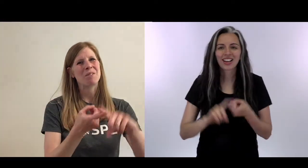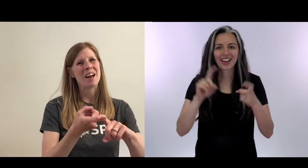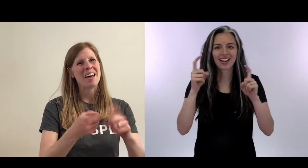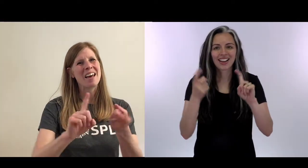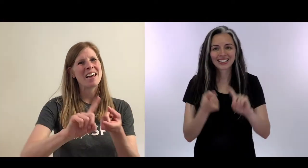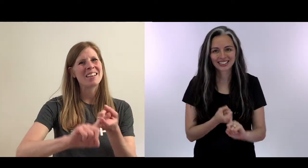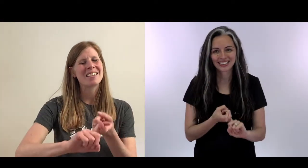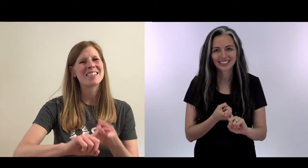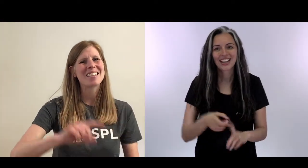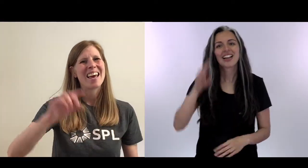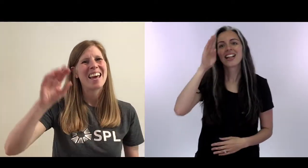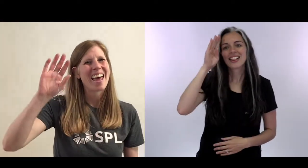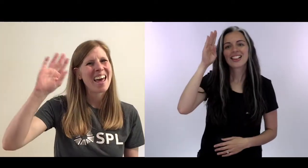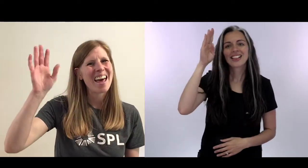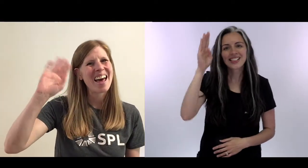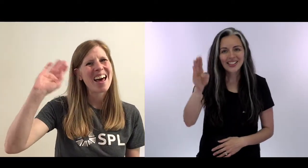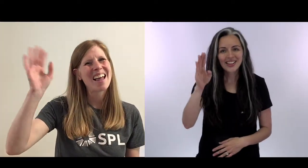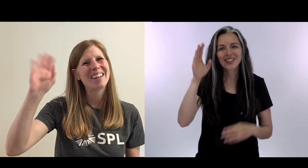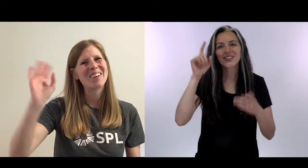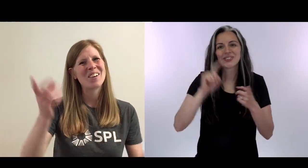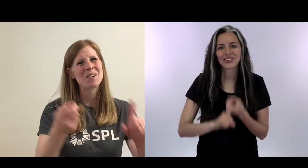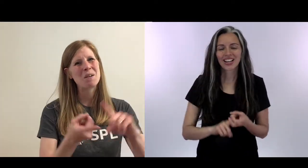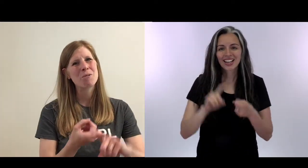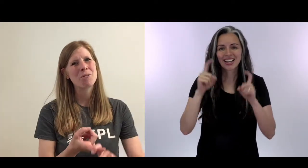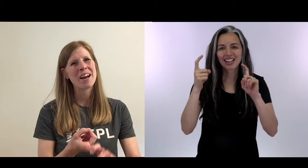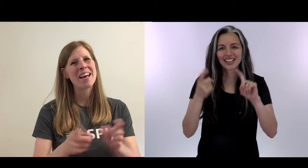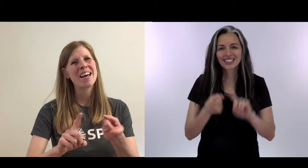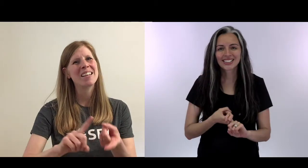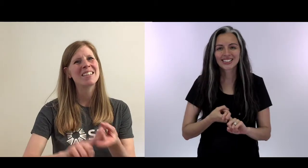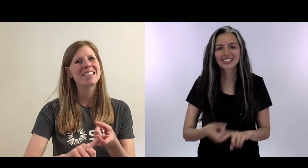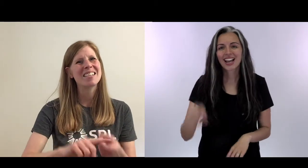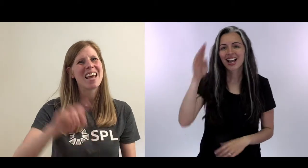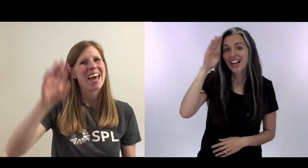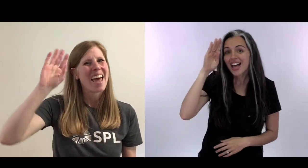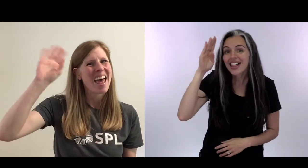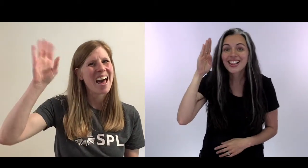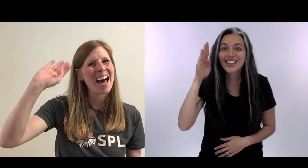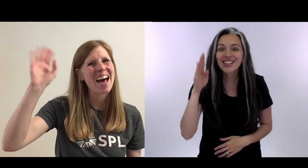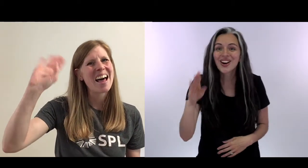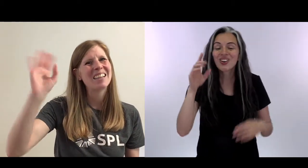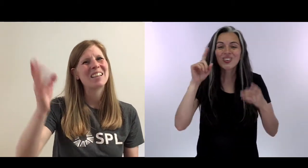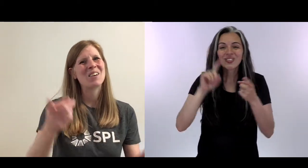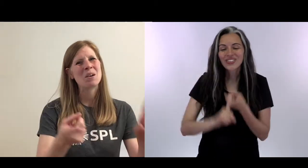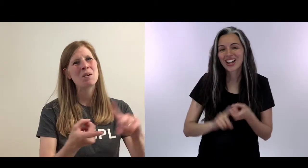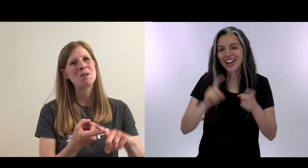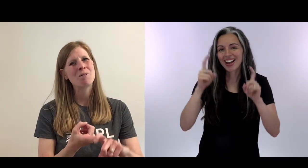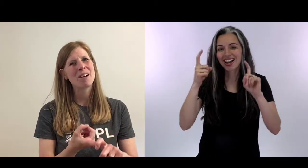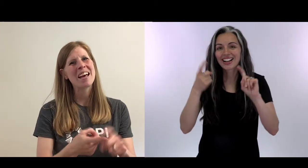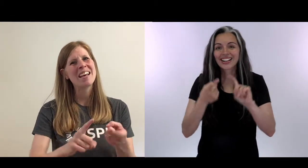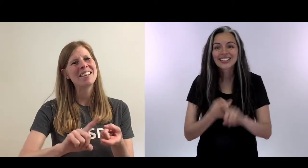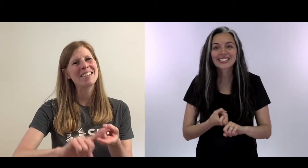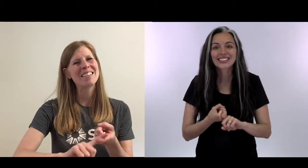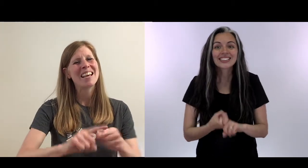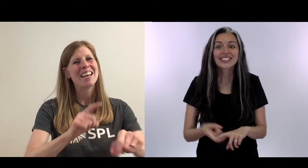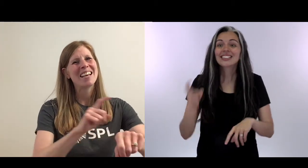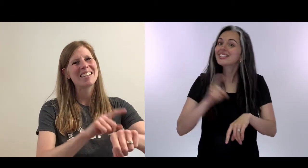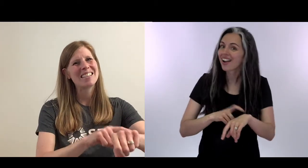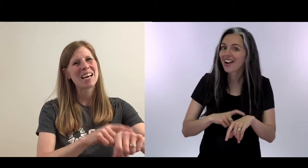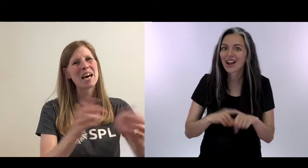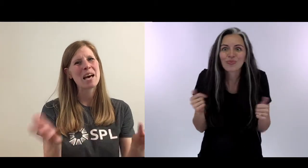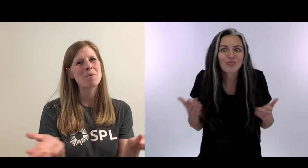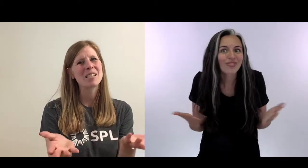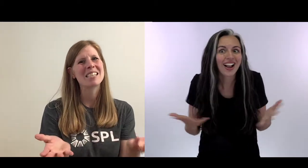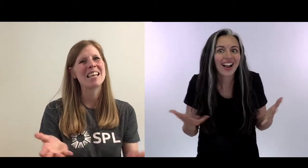Hello friends, hello friends, hello friends,